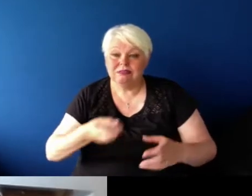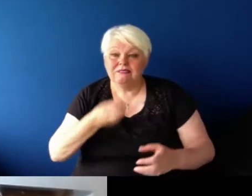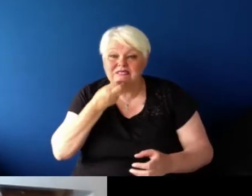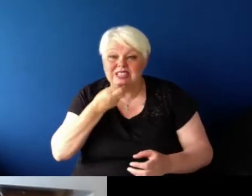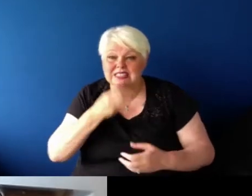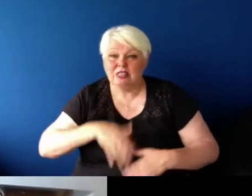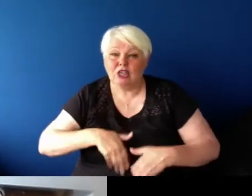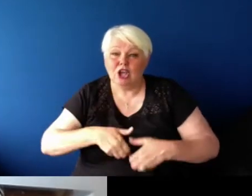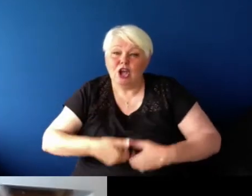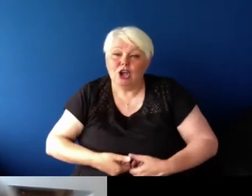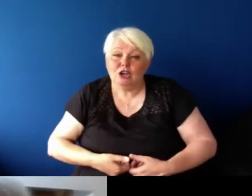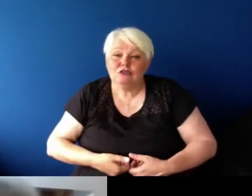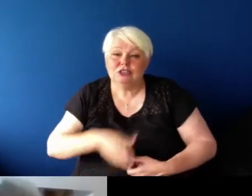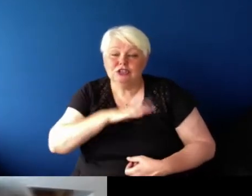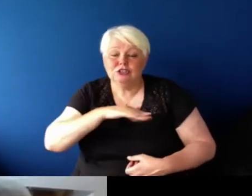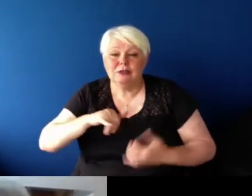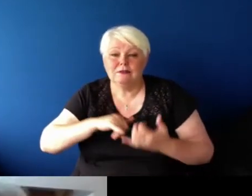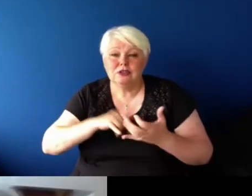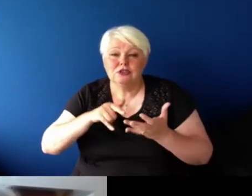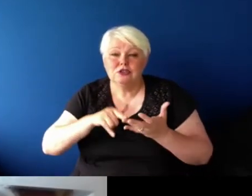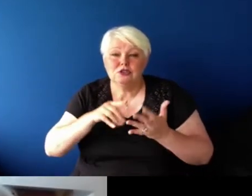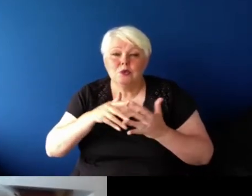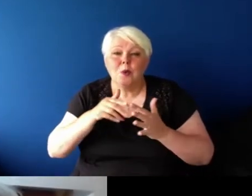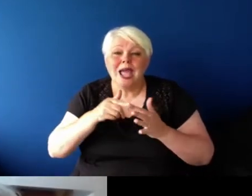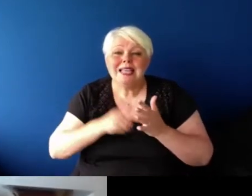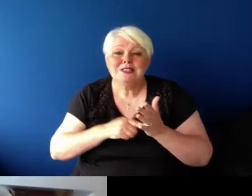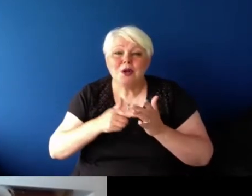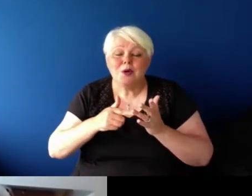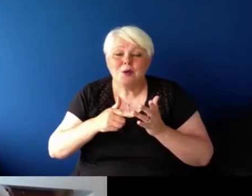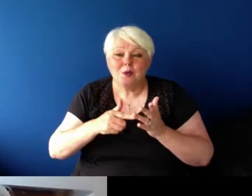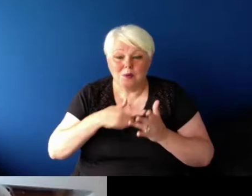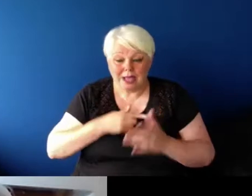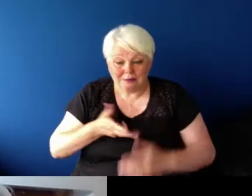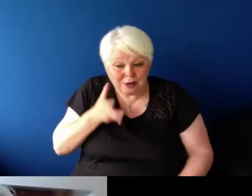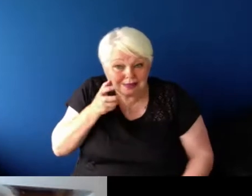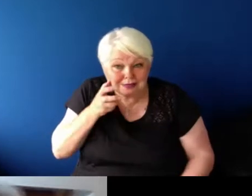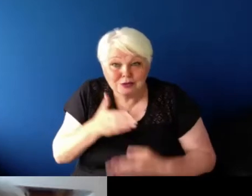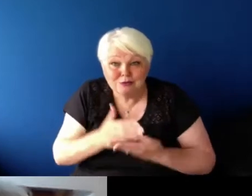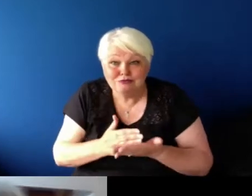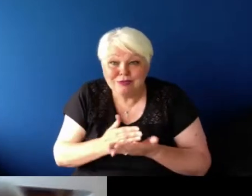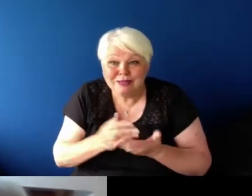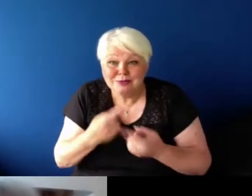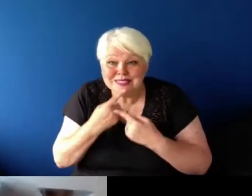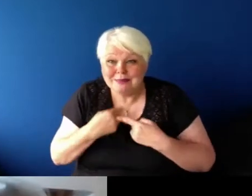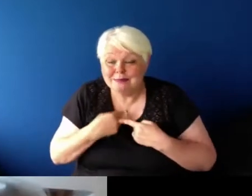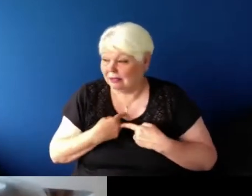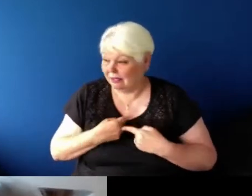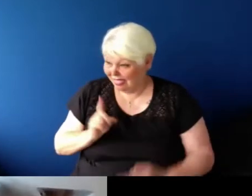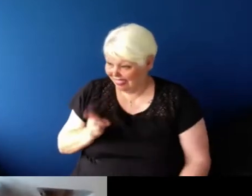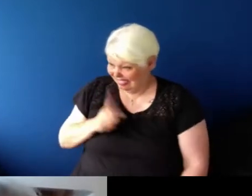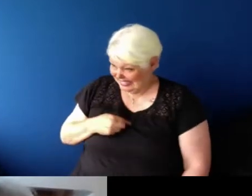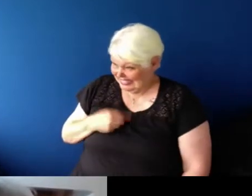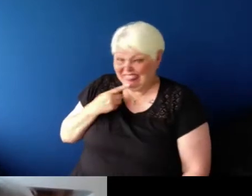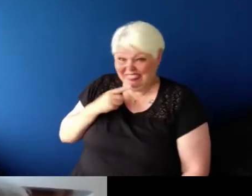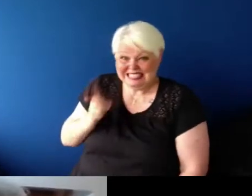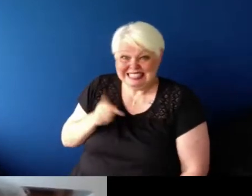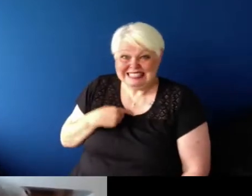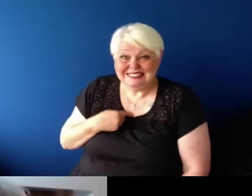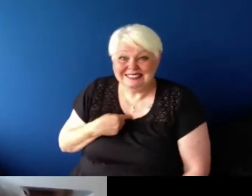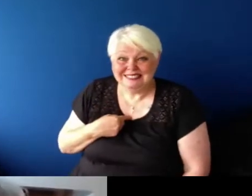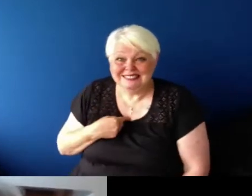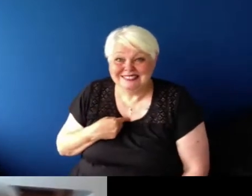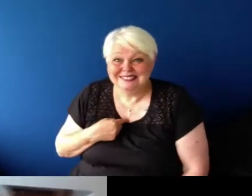of Soweto, going, oh, we have to listen to what the bread is telling us. And I'm thinking, that's my line. That's what